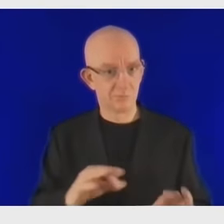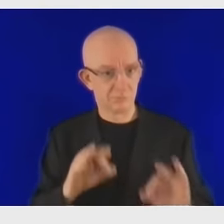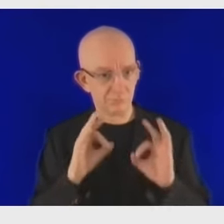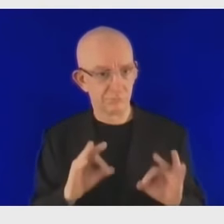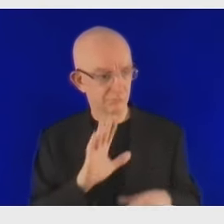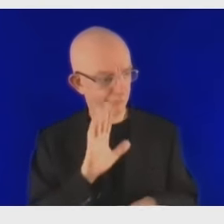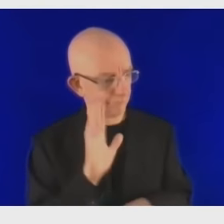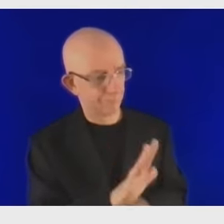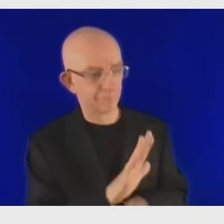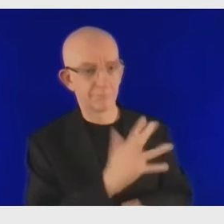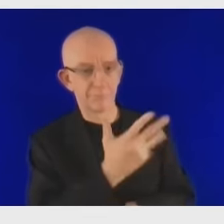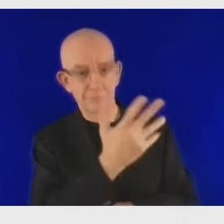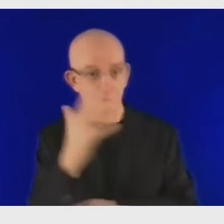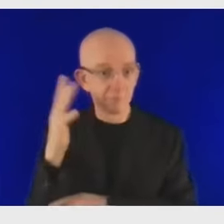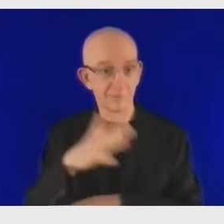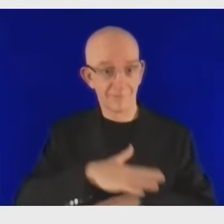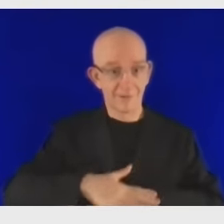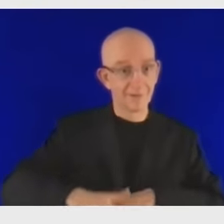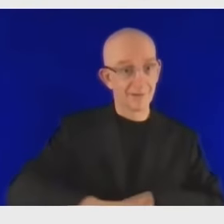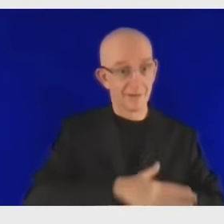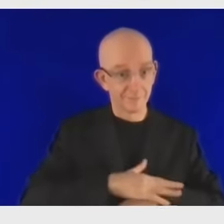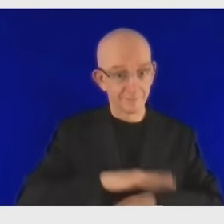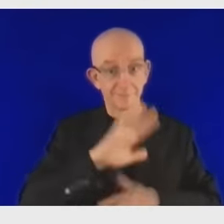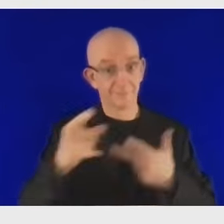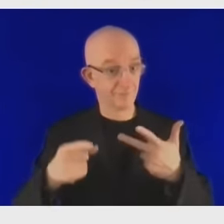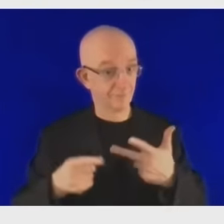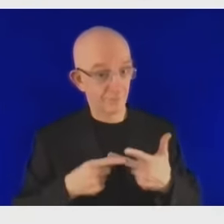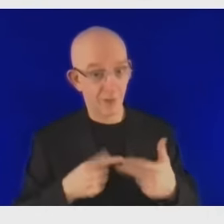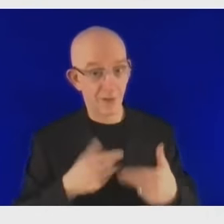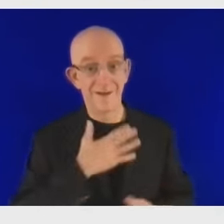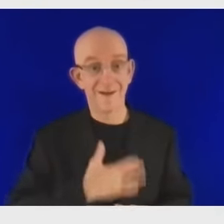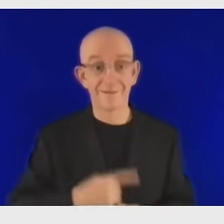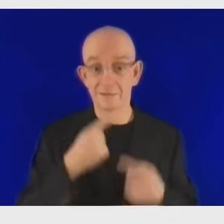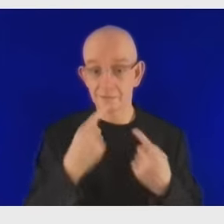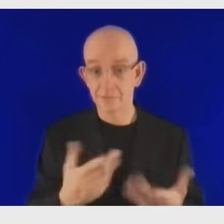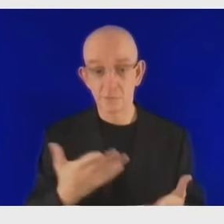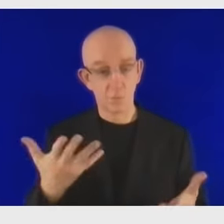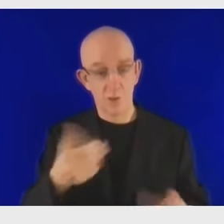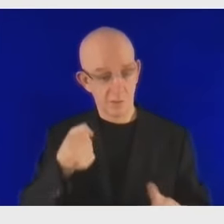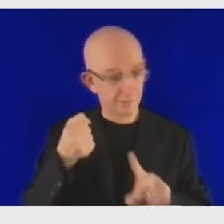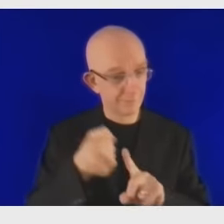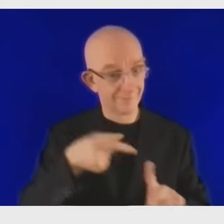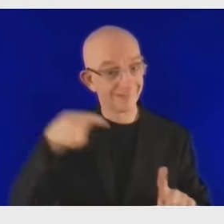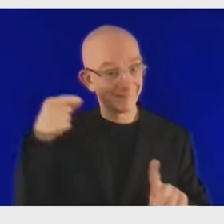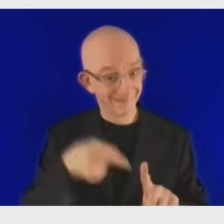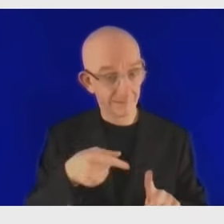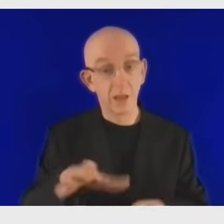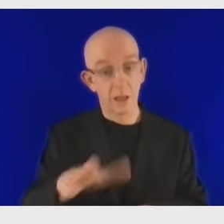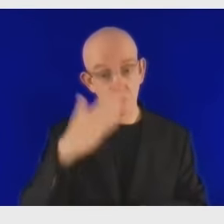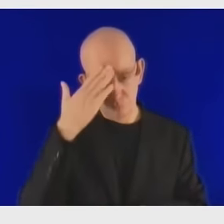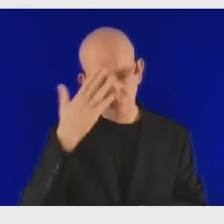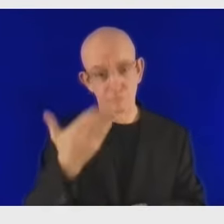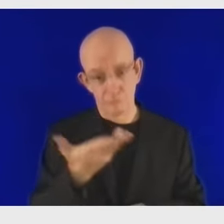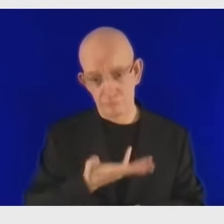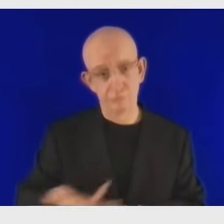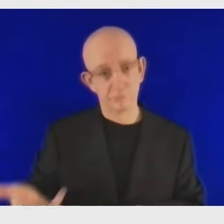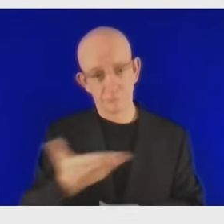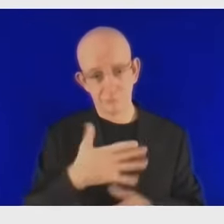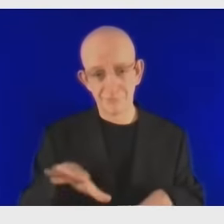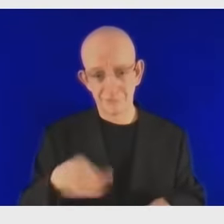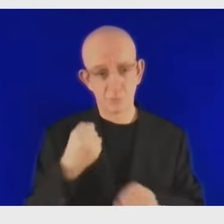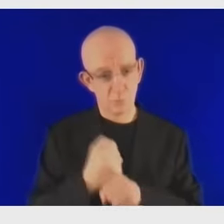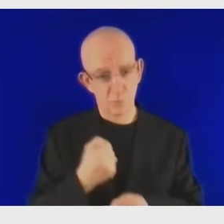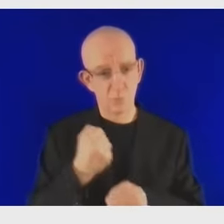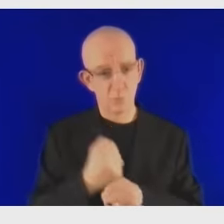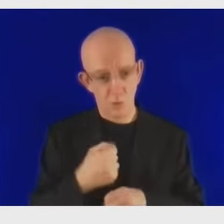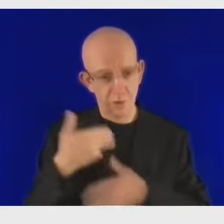that yes, we all have been working and emphasizing on nature-based solution, and it is very crucial, which we are also seeing that